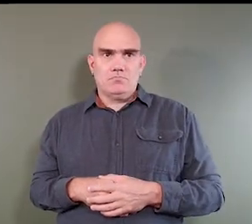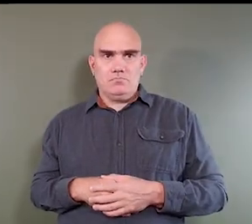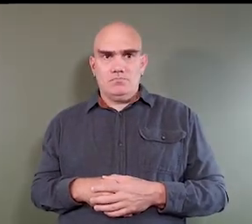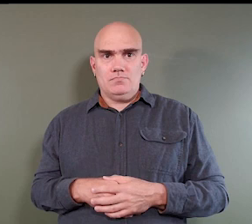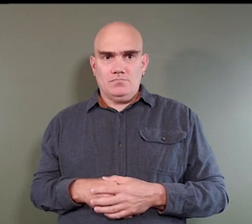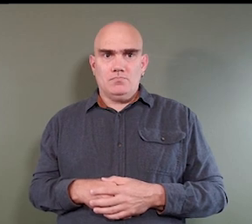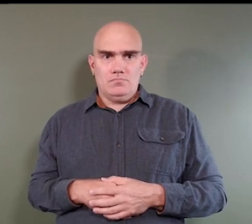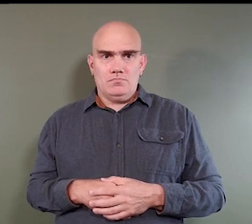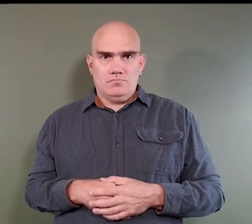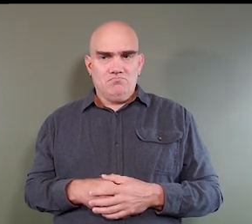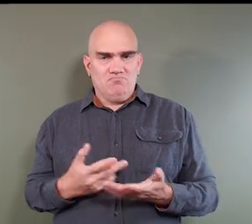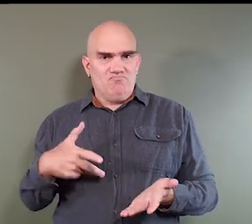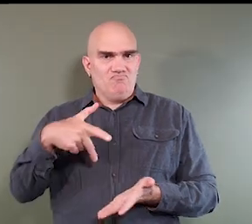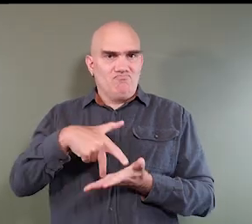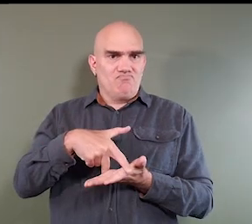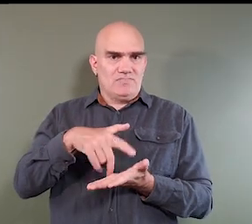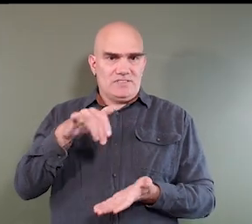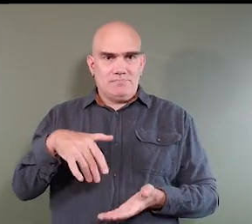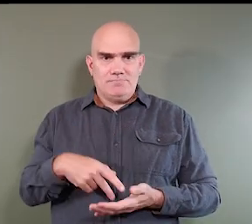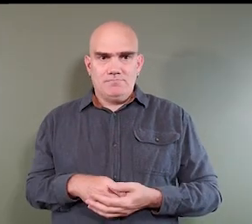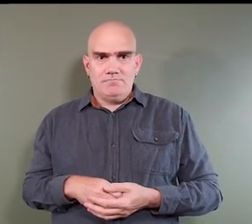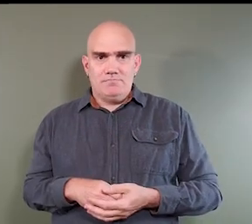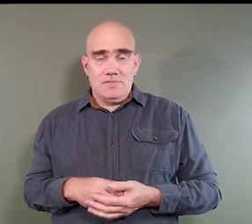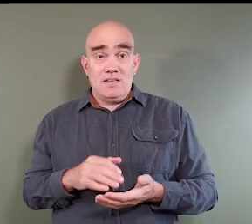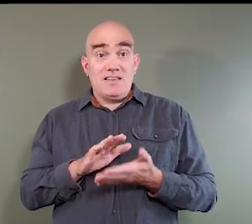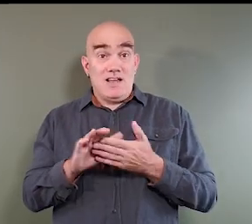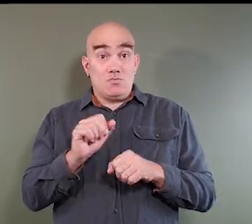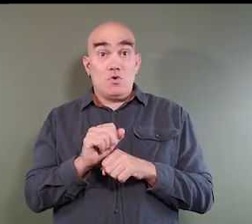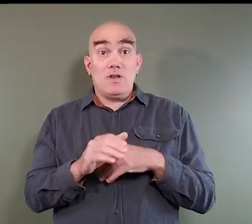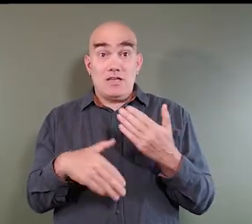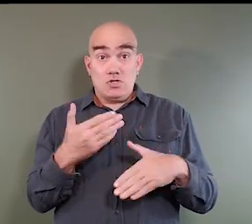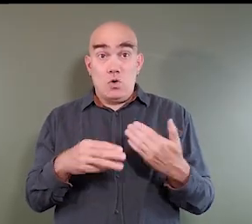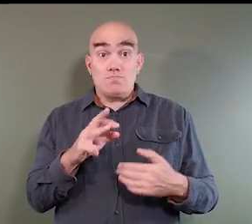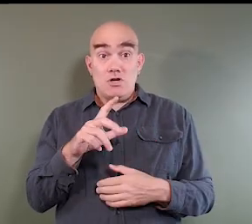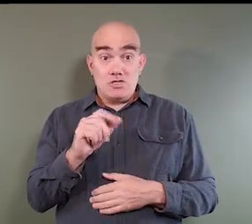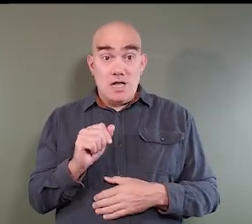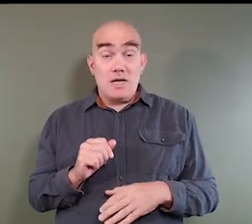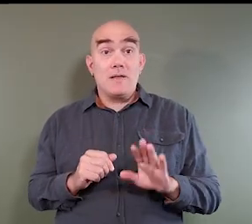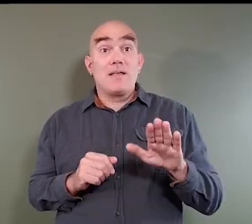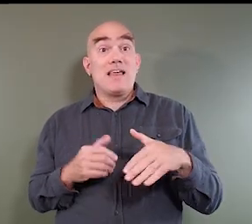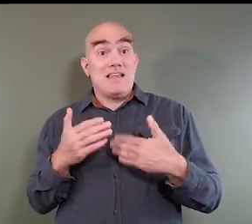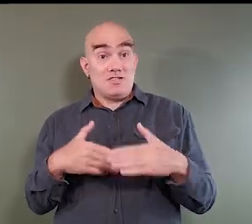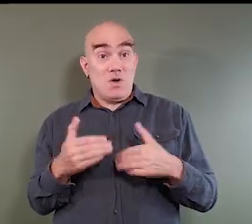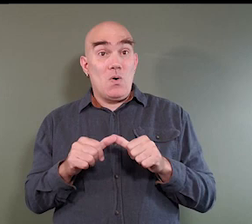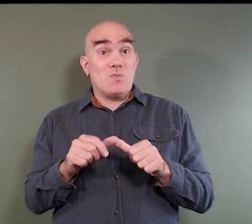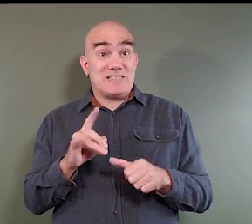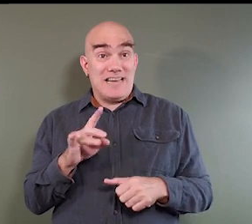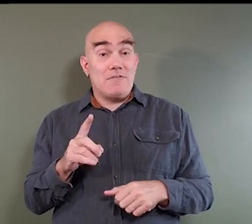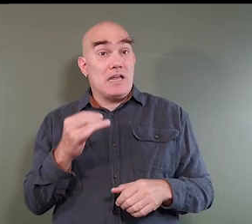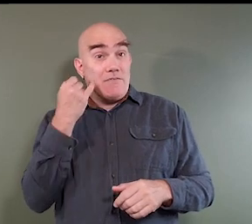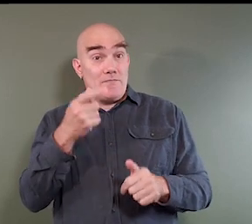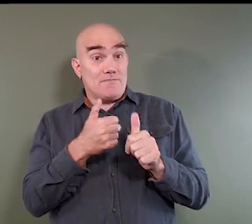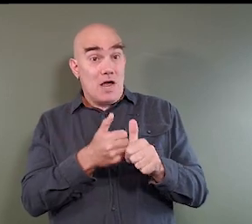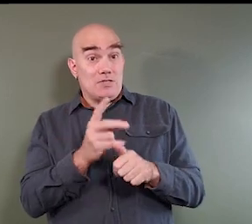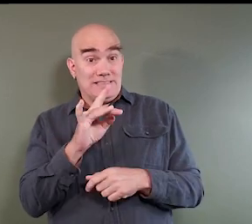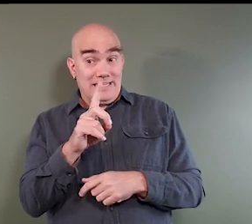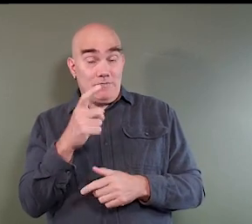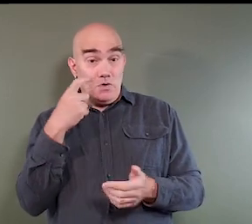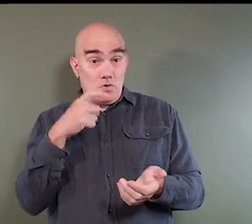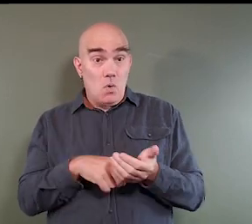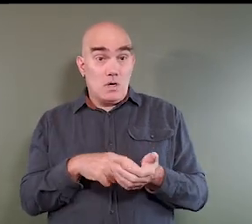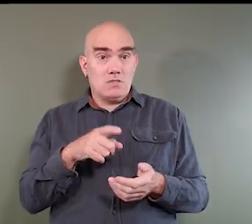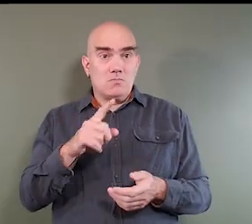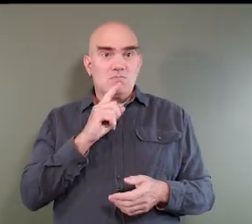one with a staggered stance. Nice work. Let's go, Marcela. Let's go, David. If you're following along with David,